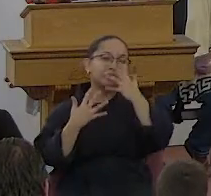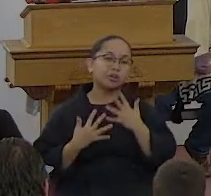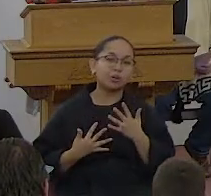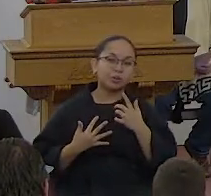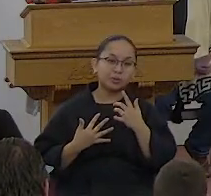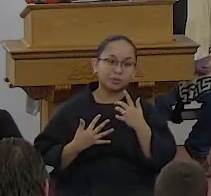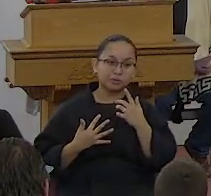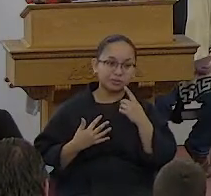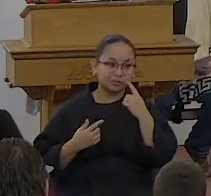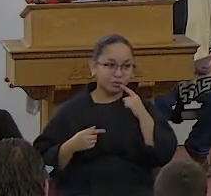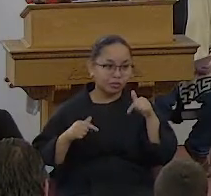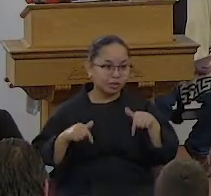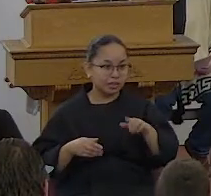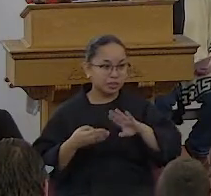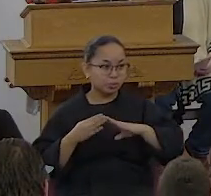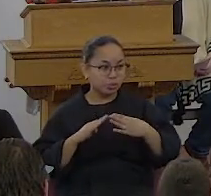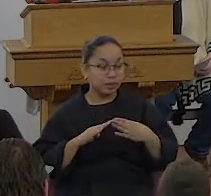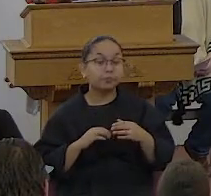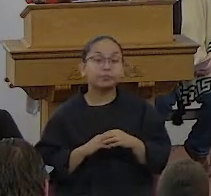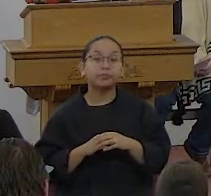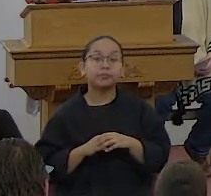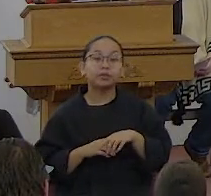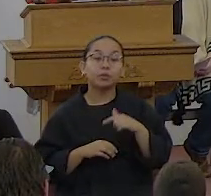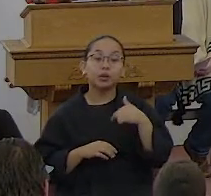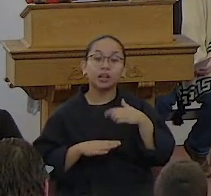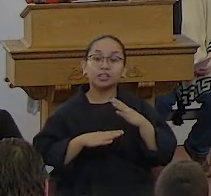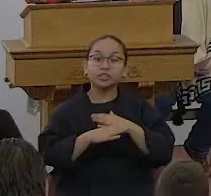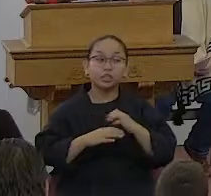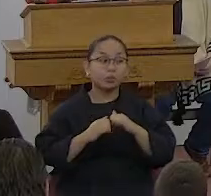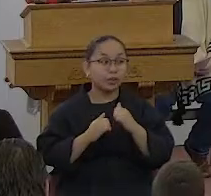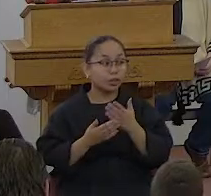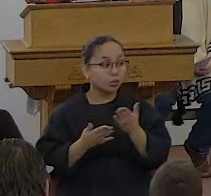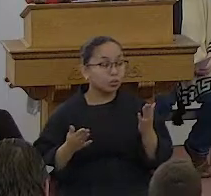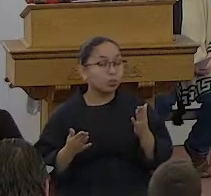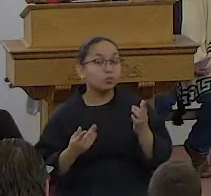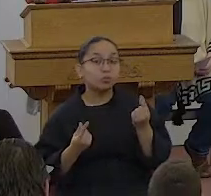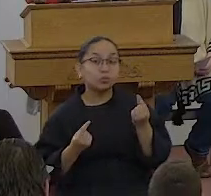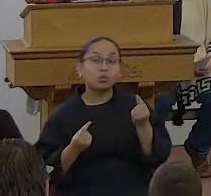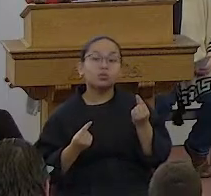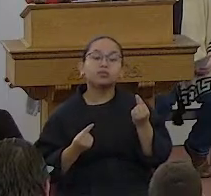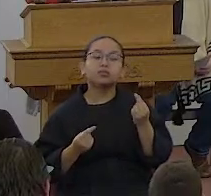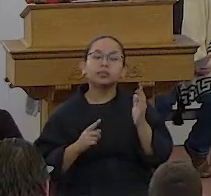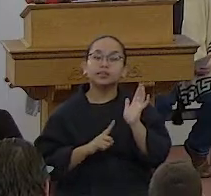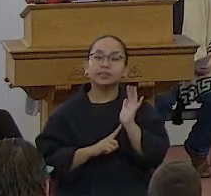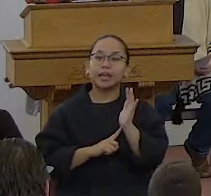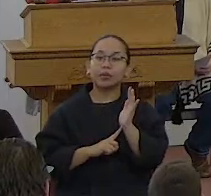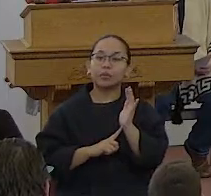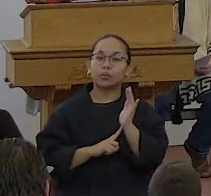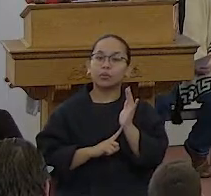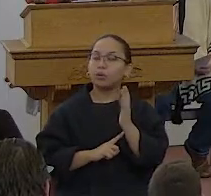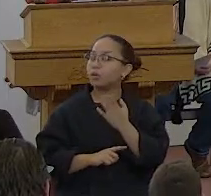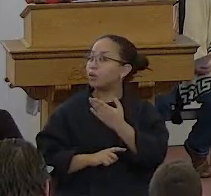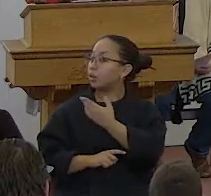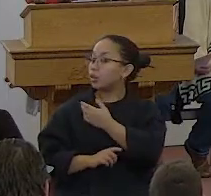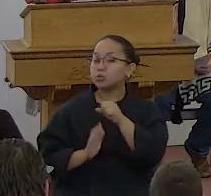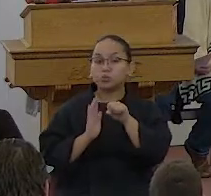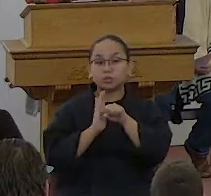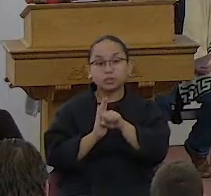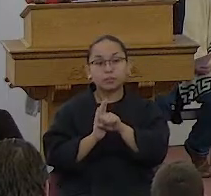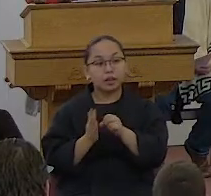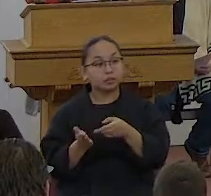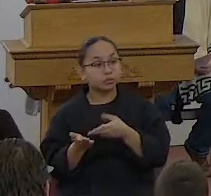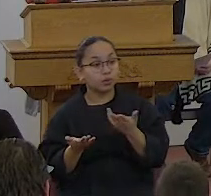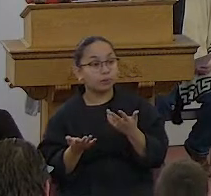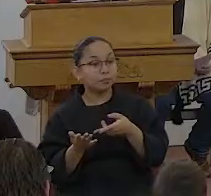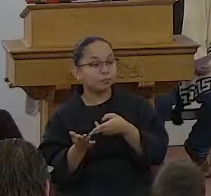community. As I read them, we'll light a candle to symbolize the truth that is